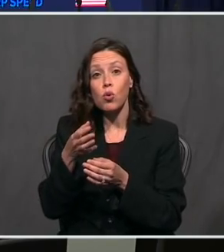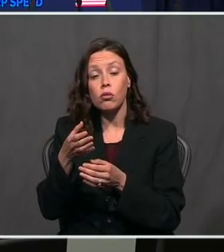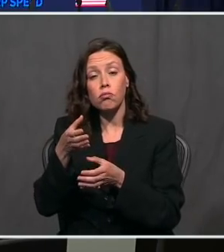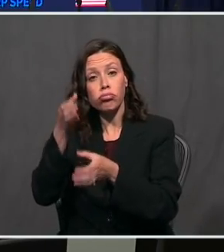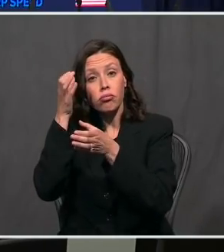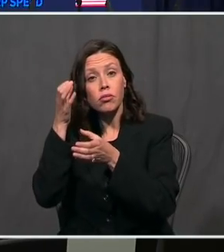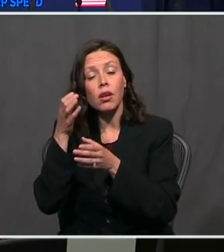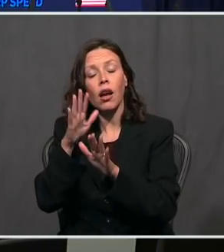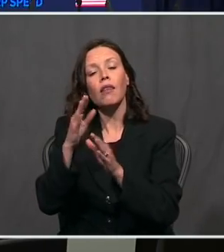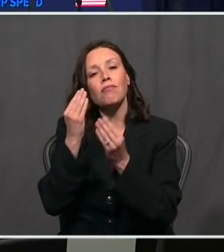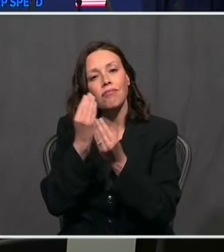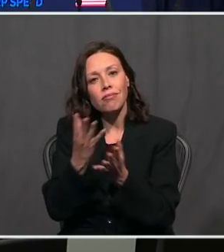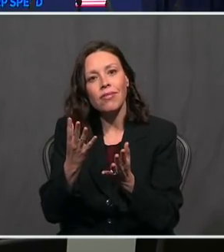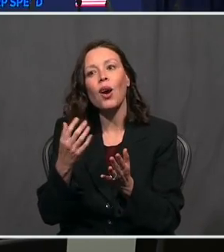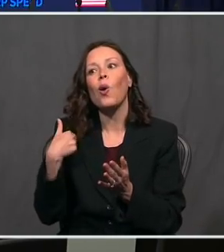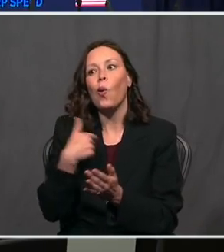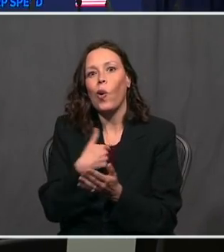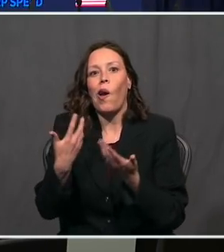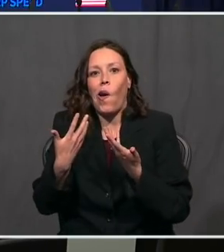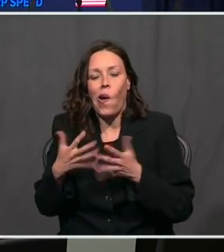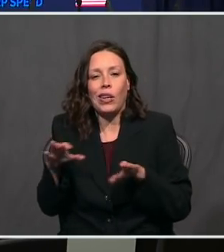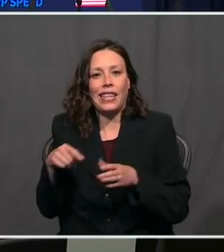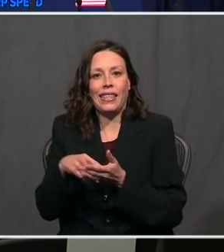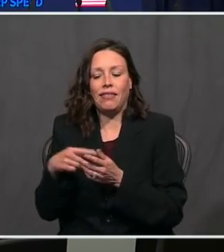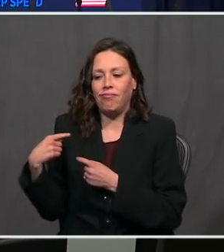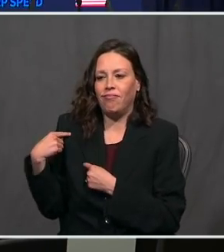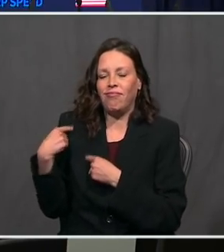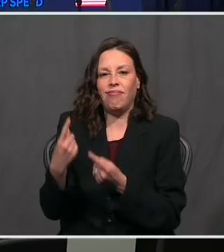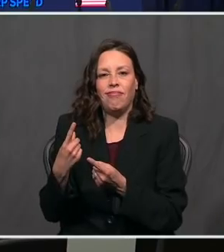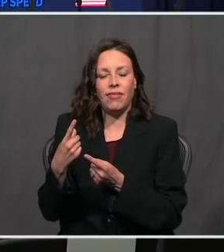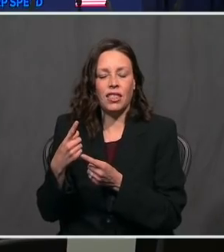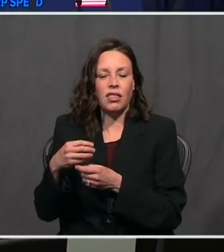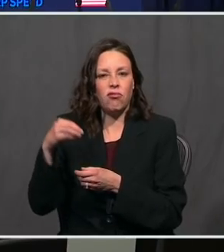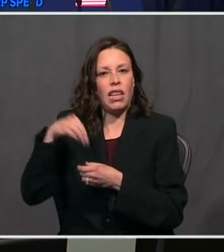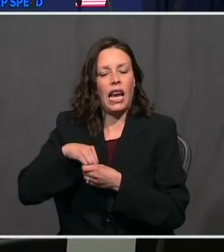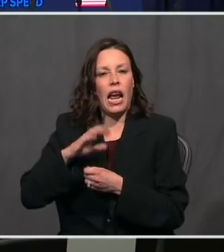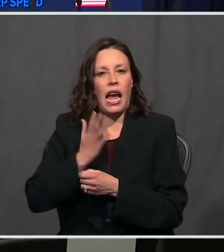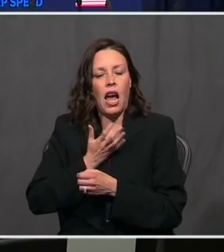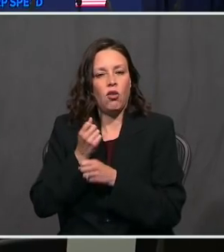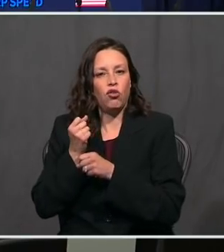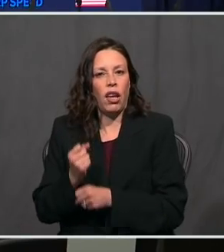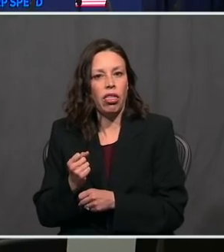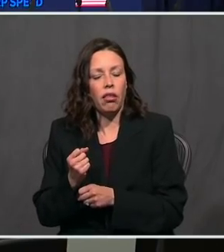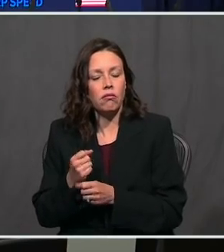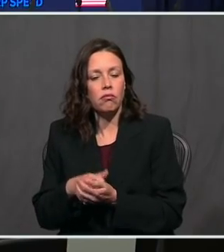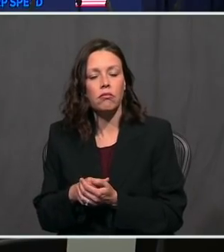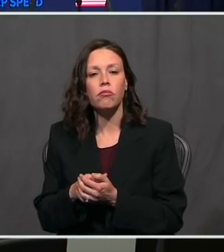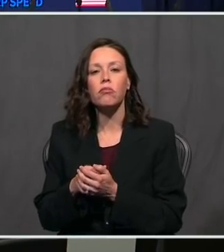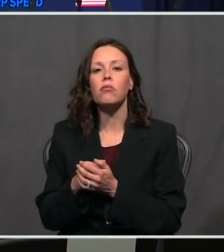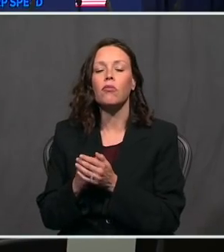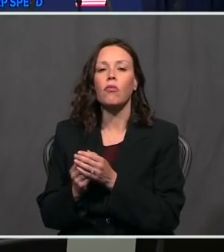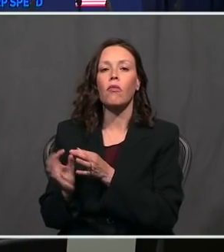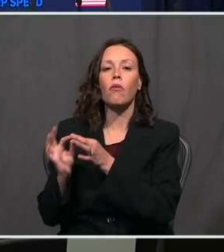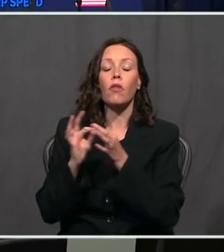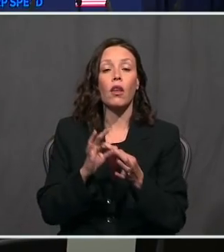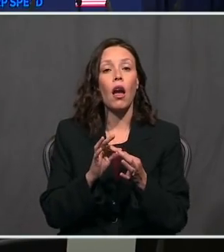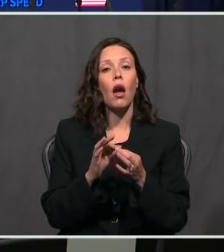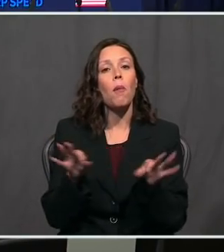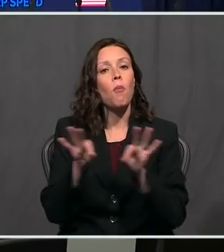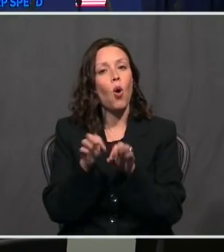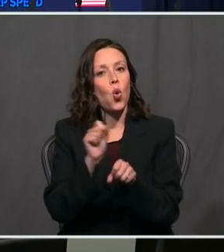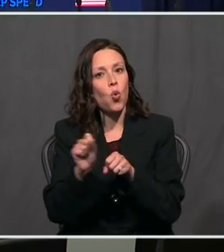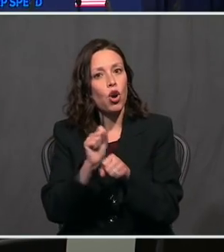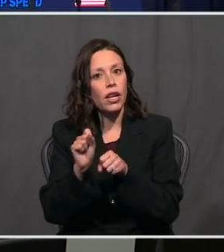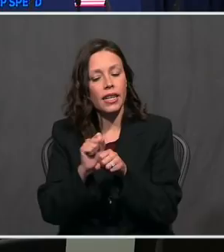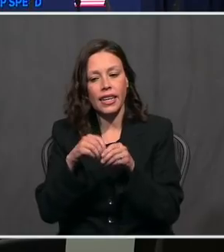comfort, if you will, this is really core to what we do. I have a couple of things here, and it really goes back to the importance of working in